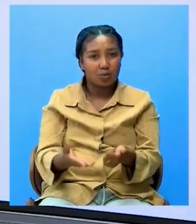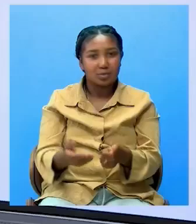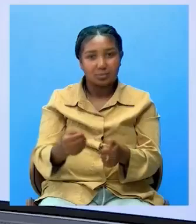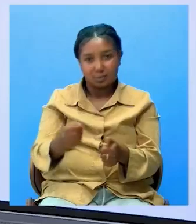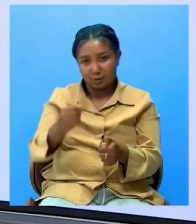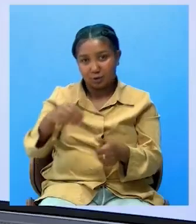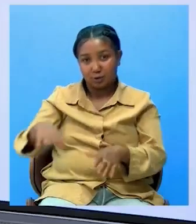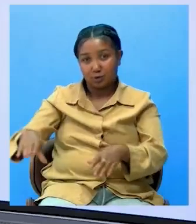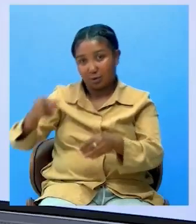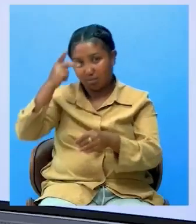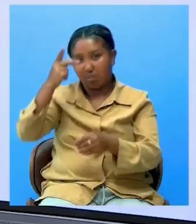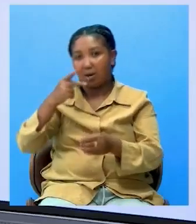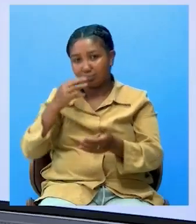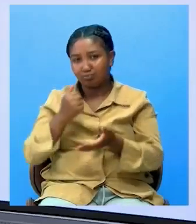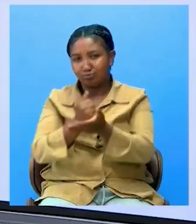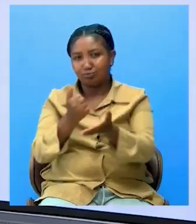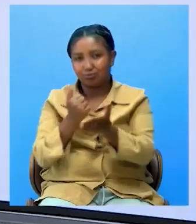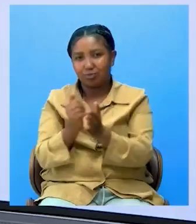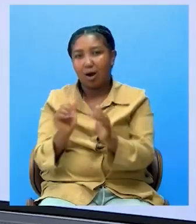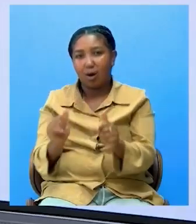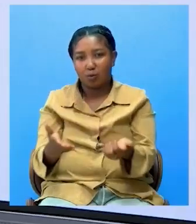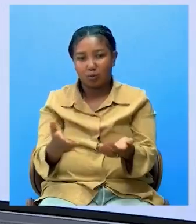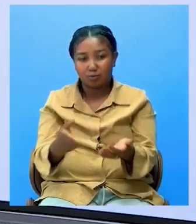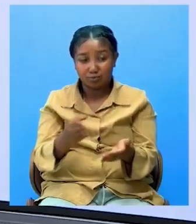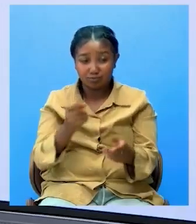please check whether they are writing or not.